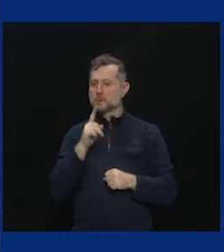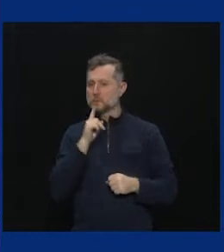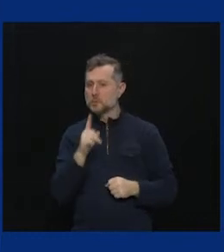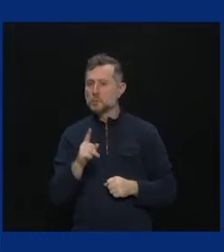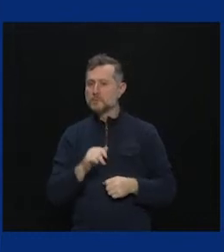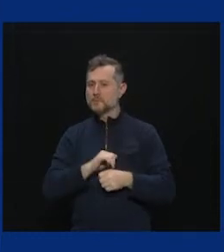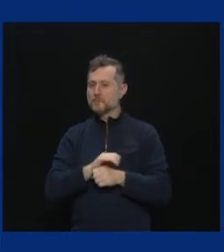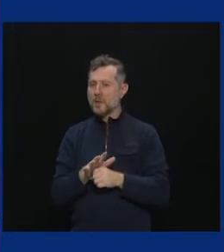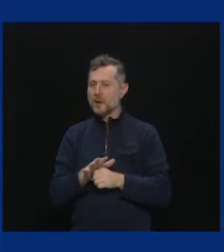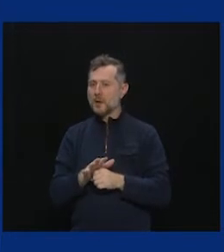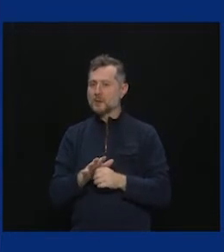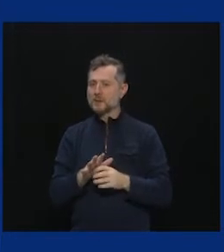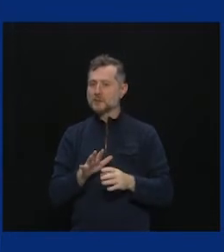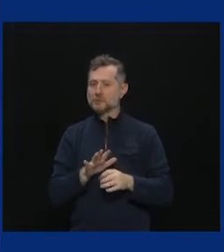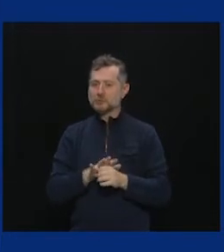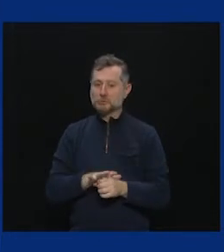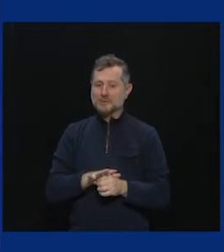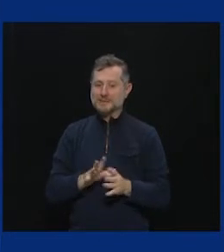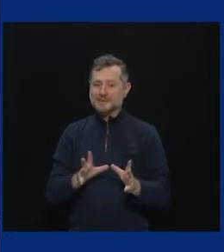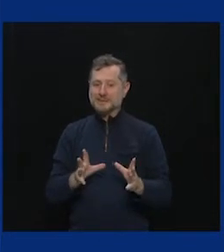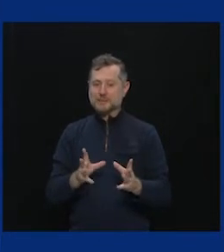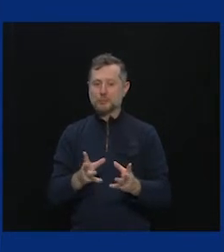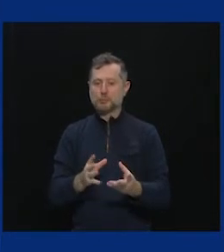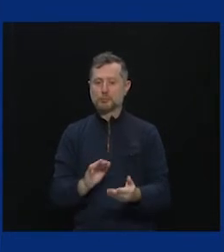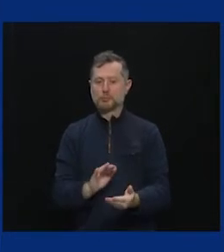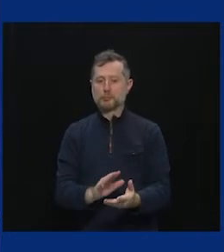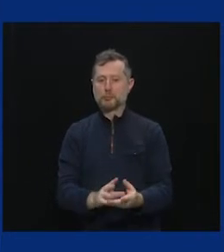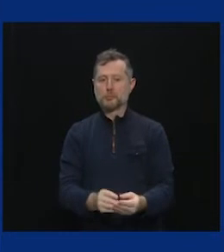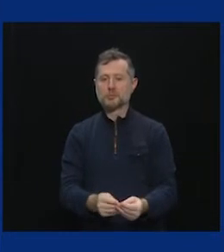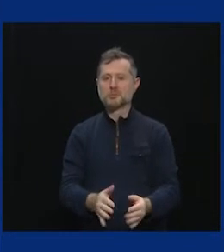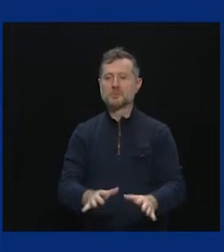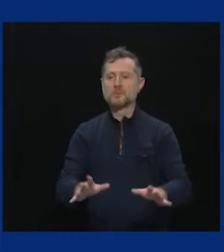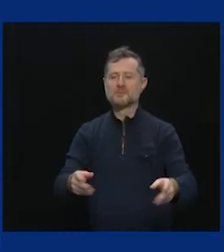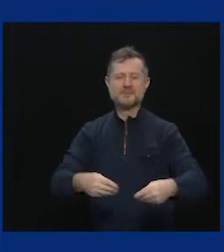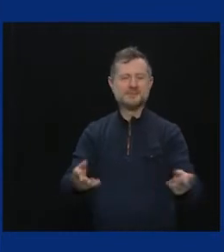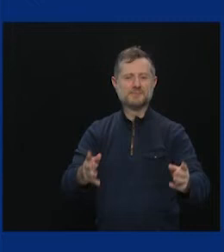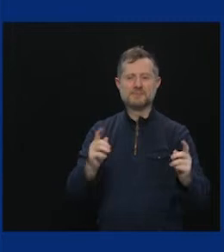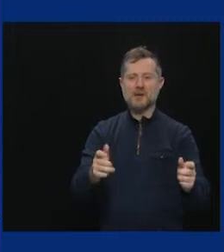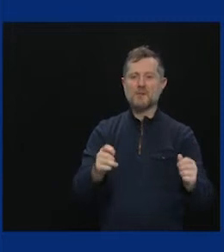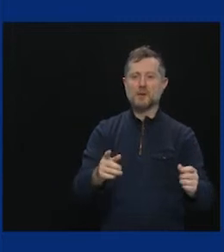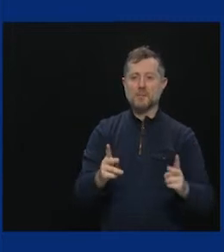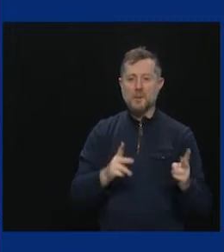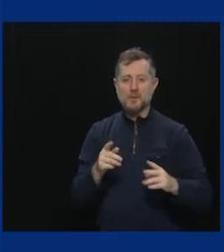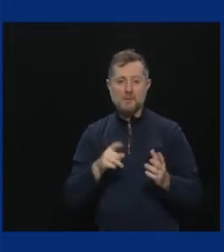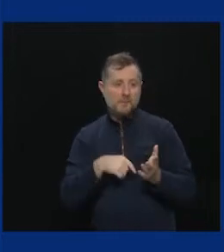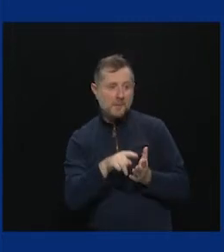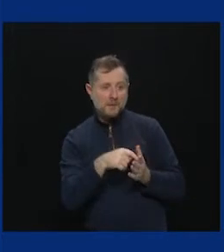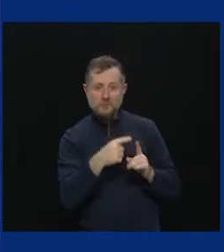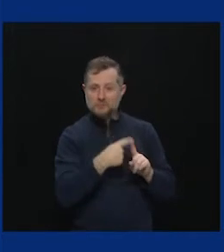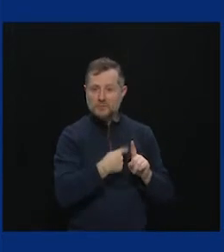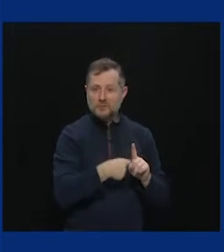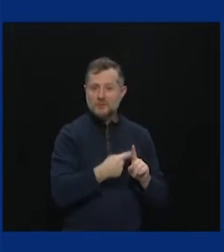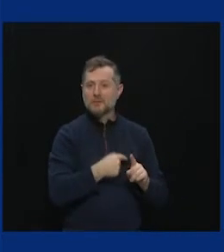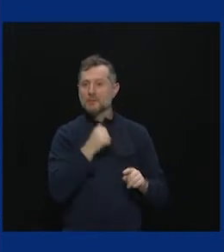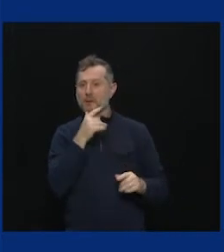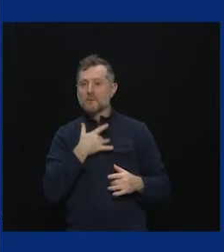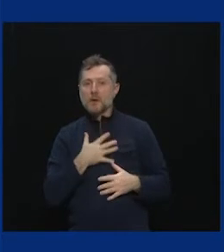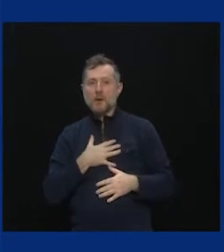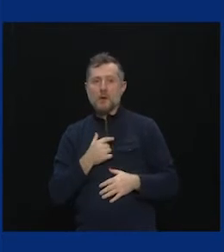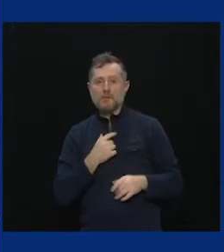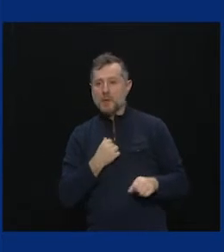been jammed up for too long. People needed to pay their rent so they wouldn't be afraid of being thrown out on the streets after living their whole lives in a